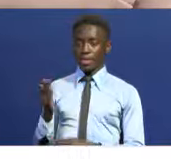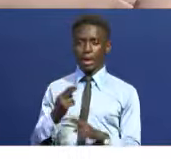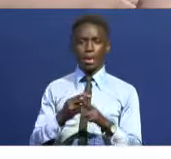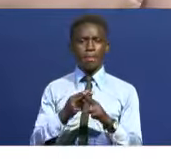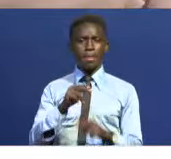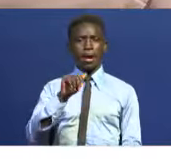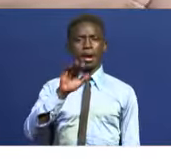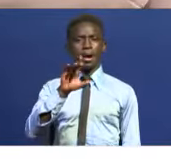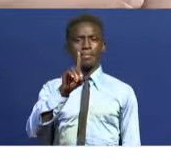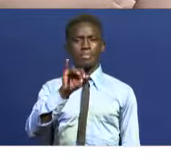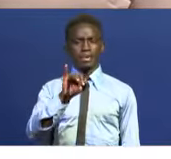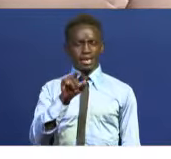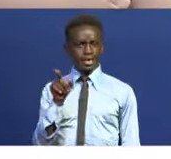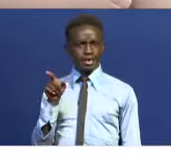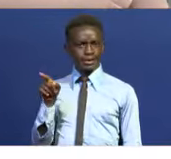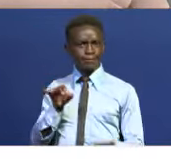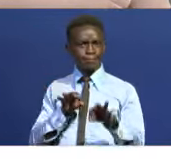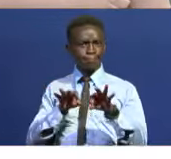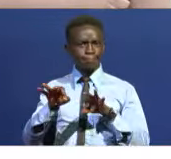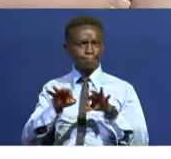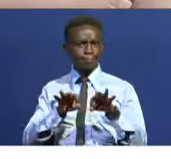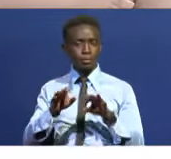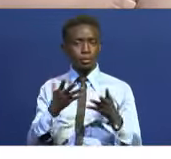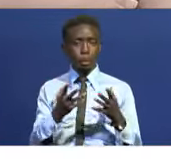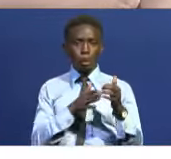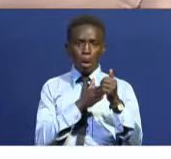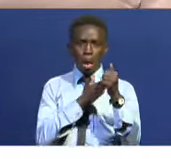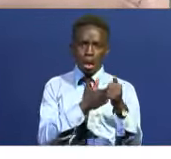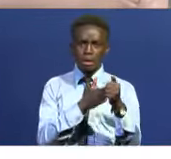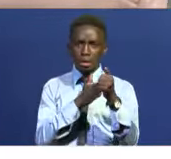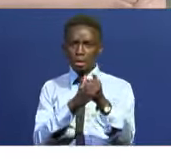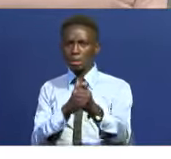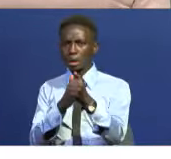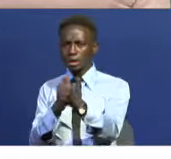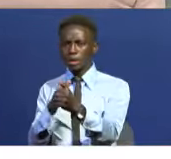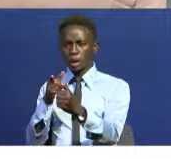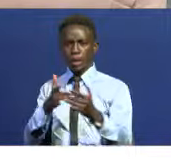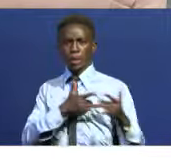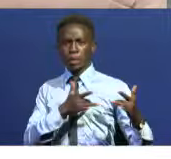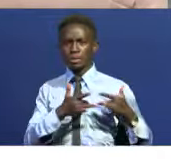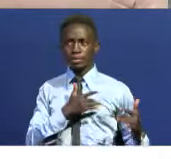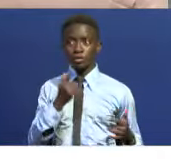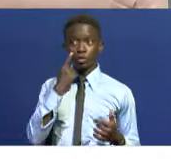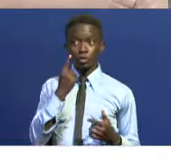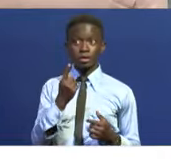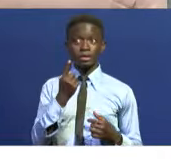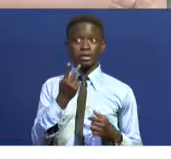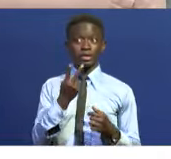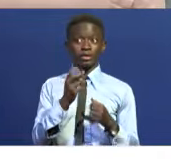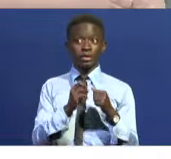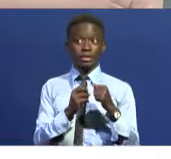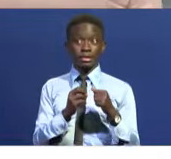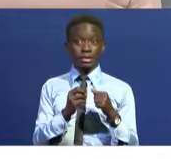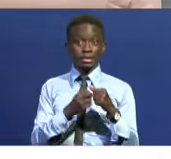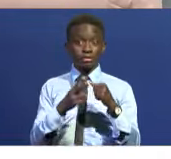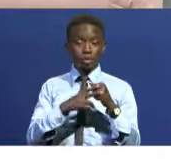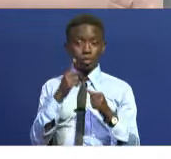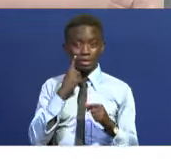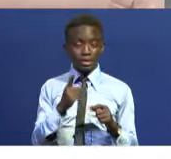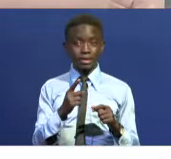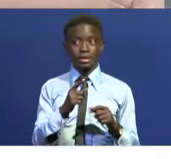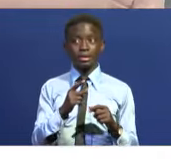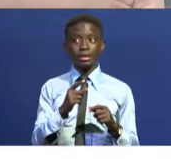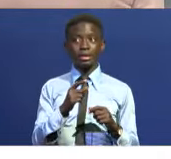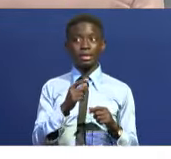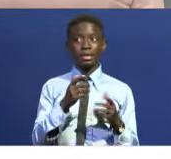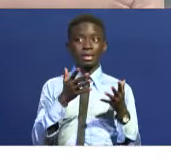significant strides as far as women leadership is concerned. Looking at the 2017 polls, where we moved from three governors, female governors, to